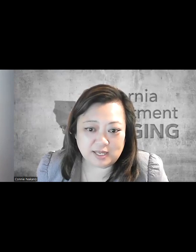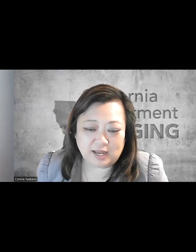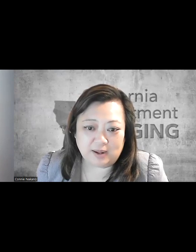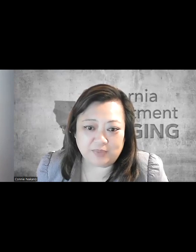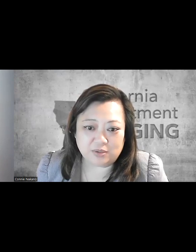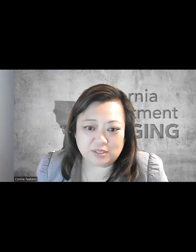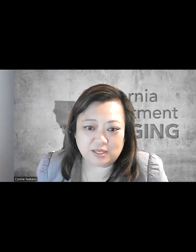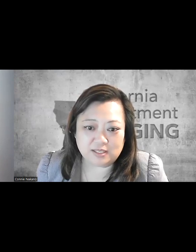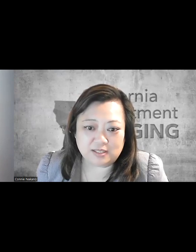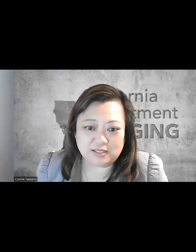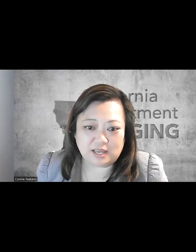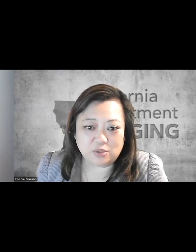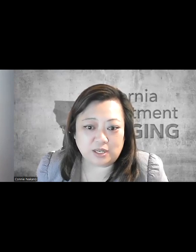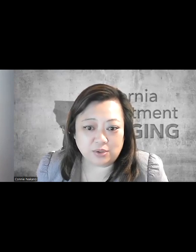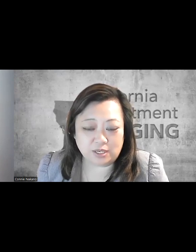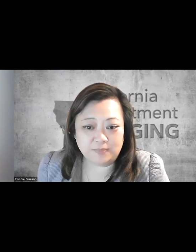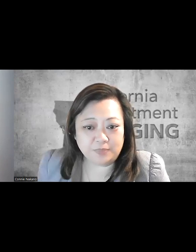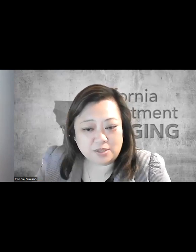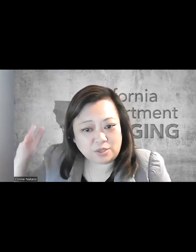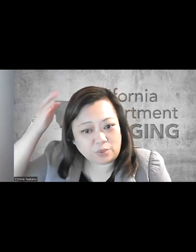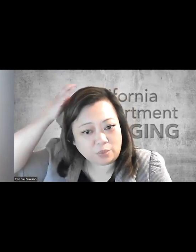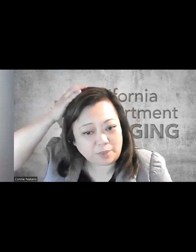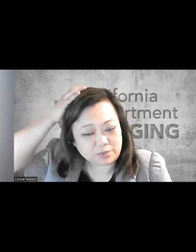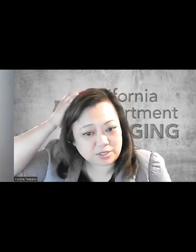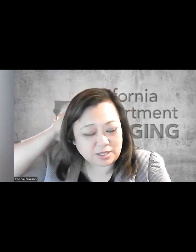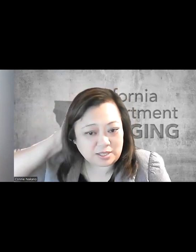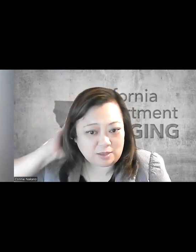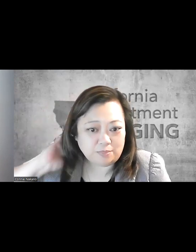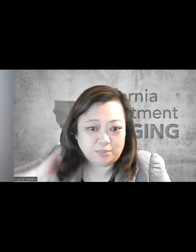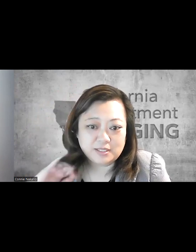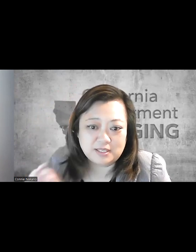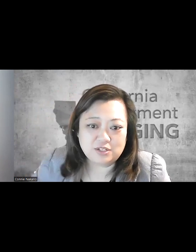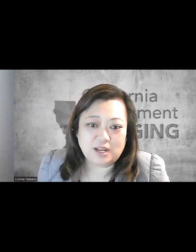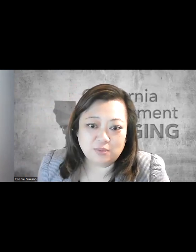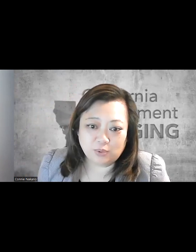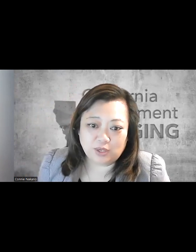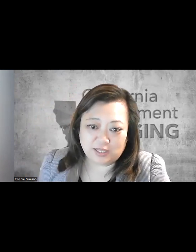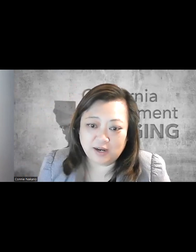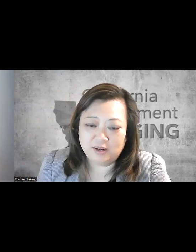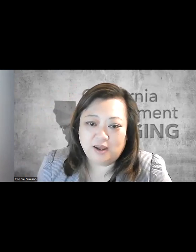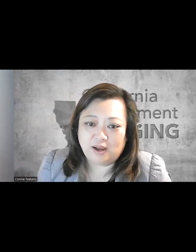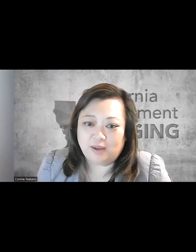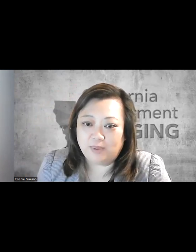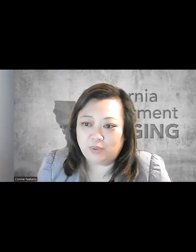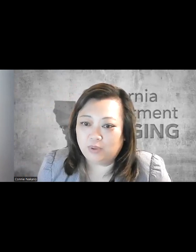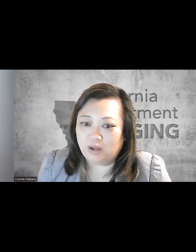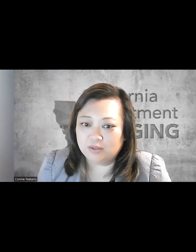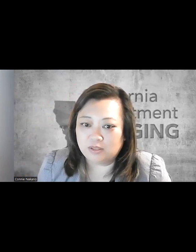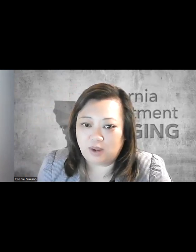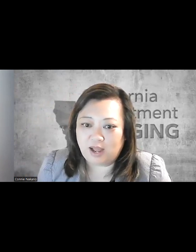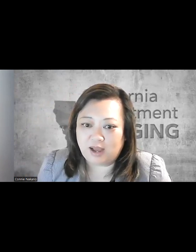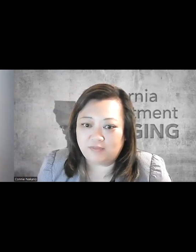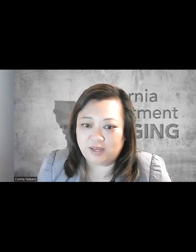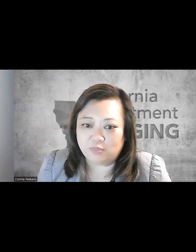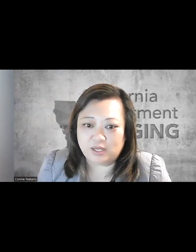highlights, and you'll see it says CDA2030. So we will post the presentation and the recording there, but we will